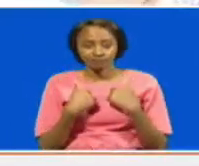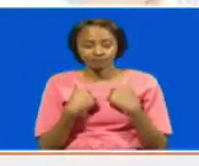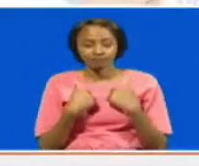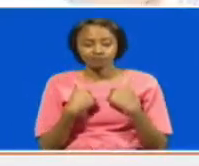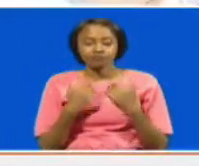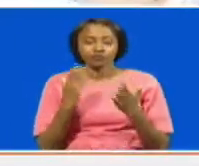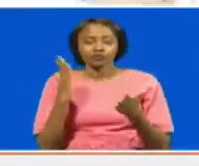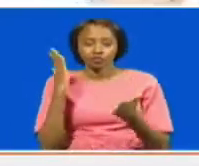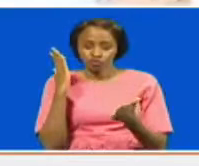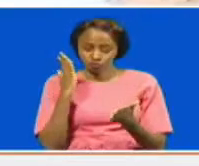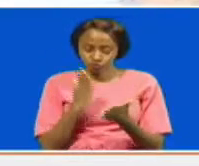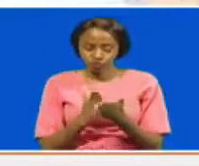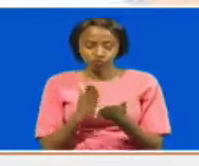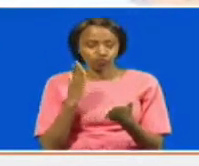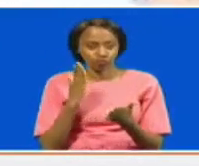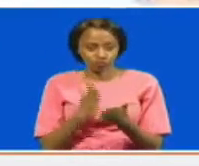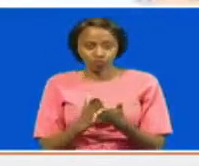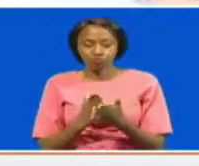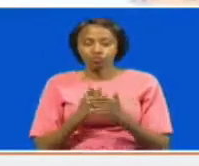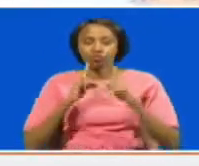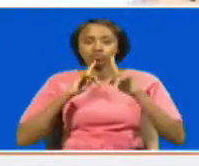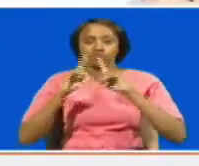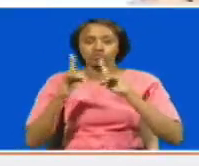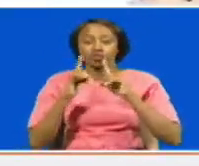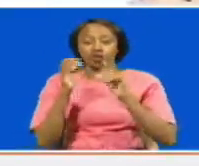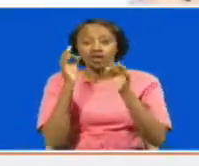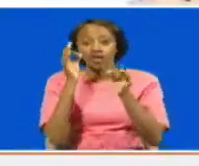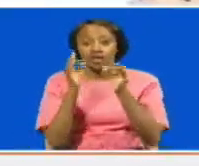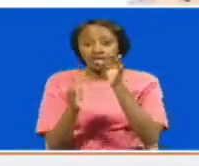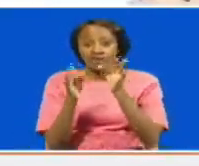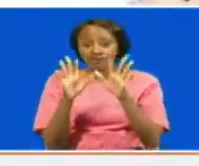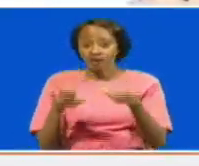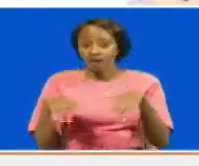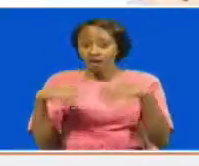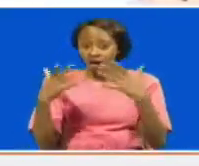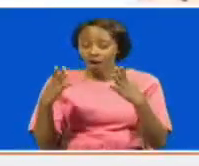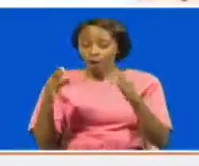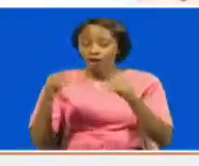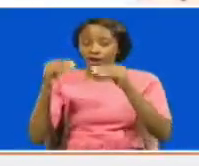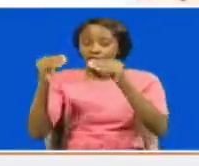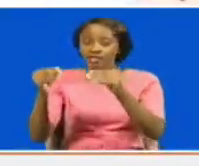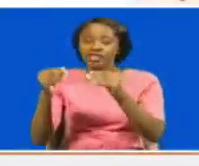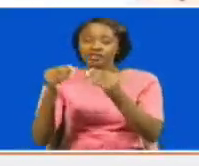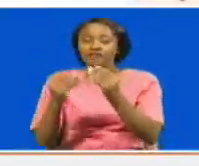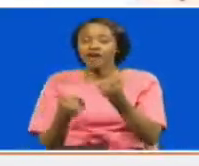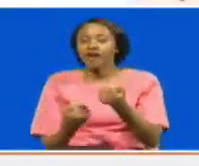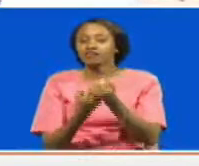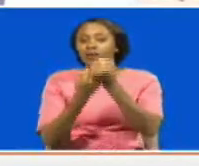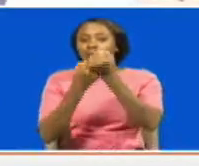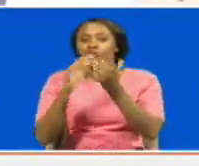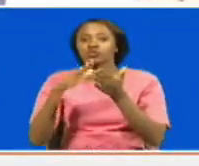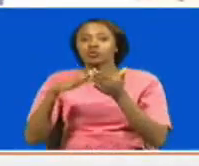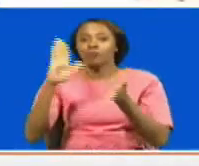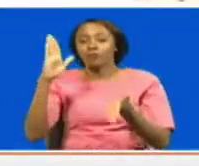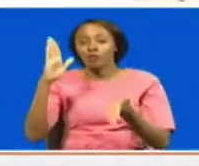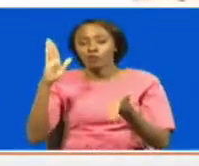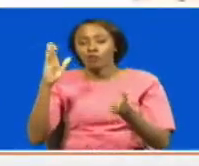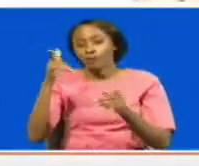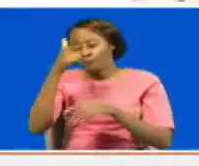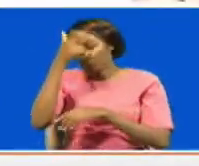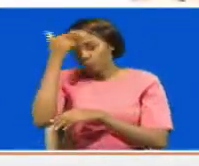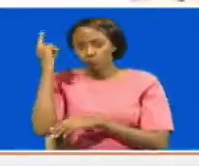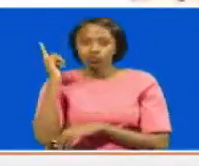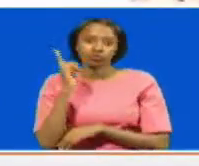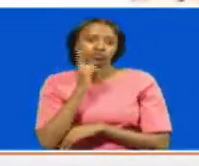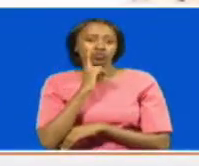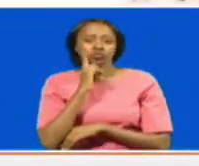Itawatosha wote kwa leo, lakini kama kuna uwezekano wa kutoa msaada zaidi, ingekuwa muhimu, maana hata kesho hawana